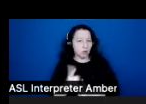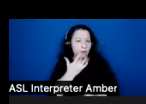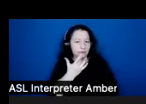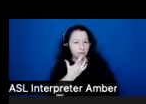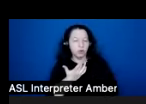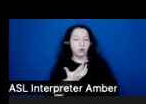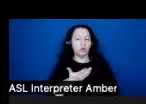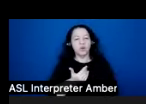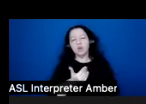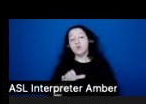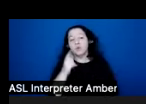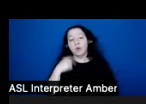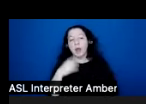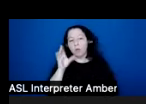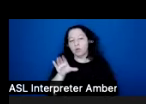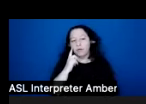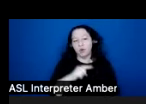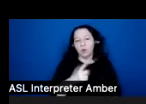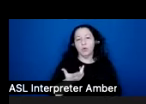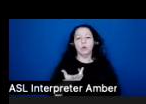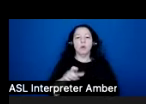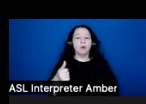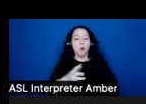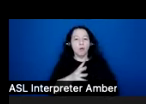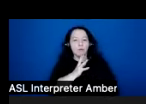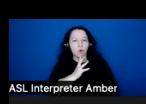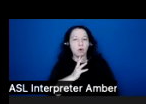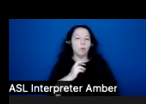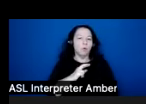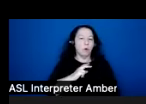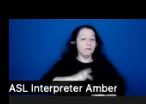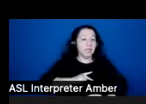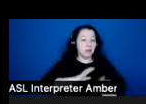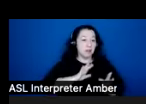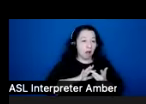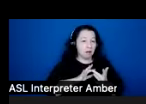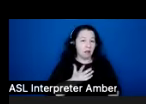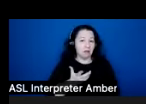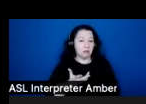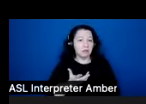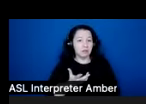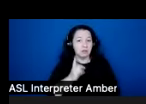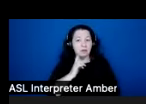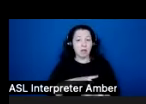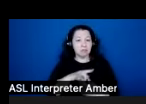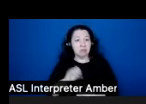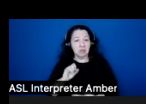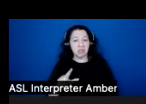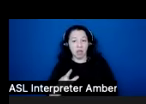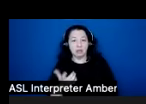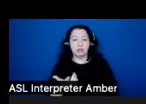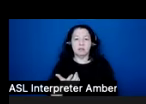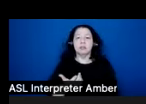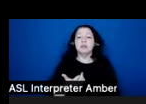contact of a sexual nature. And when submission to or rejection of this conduct explicitly